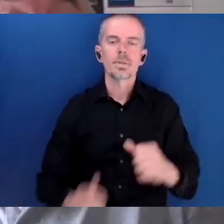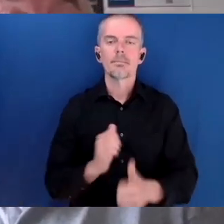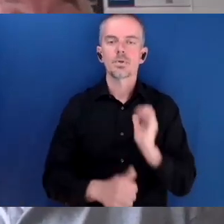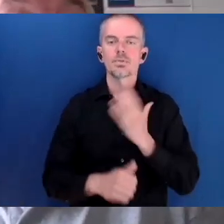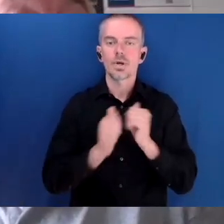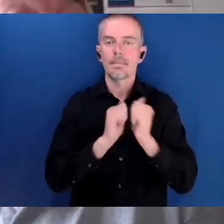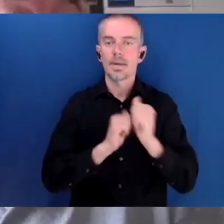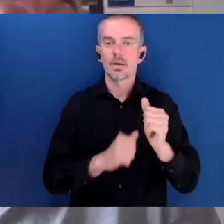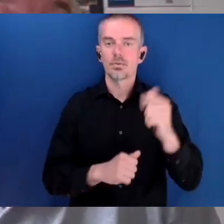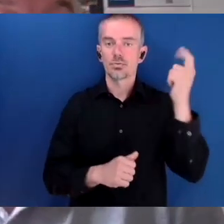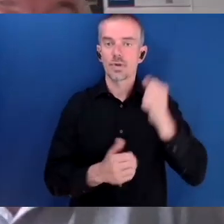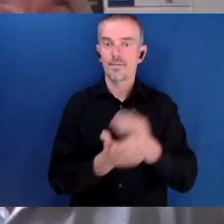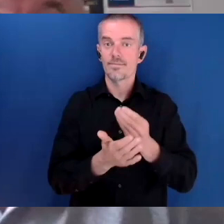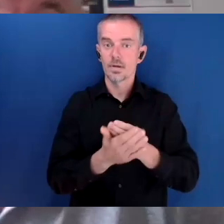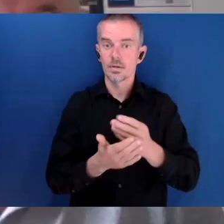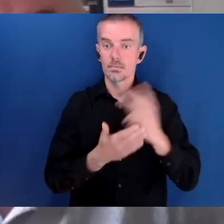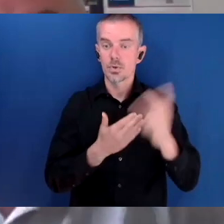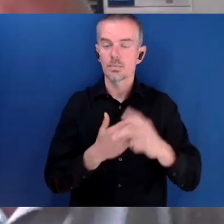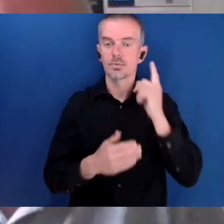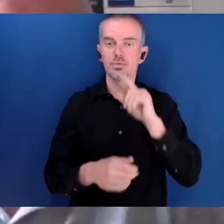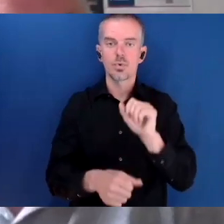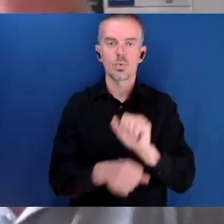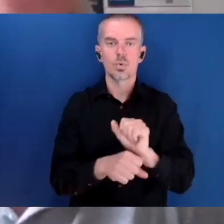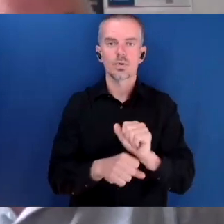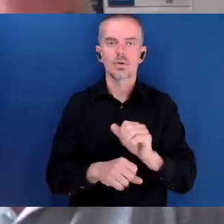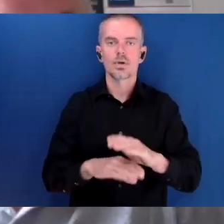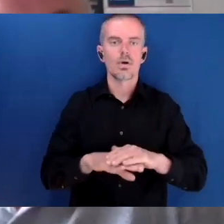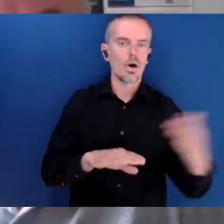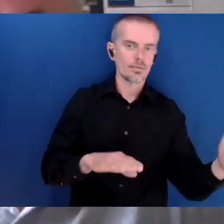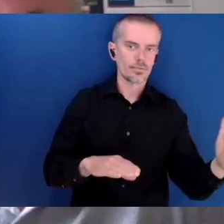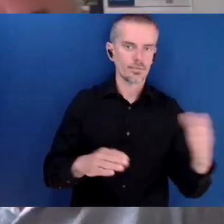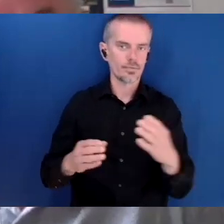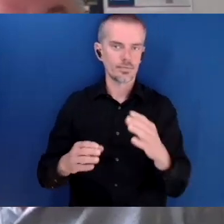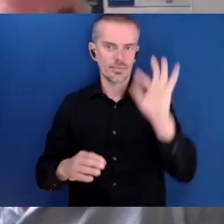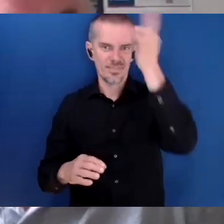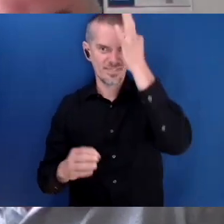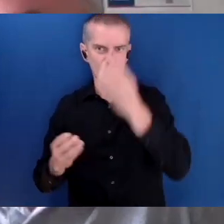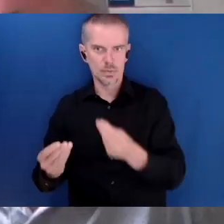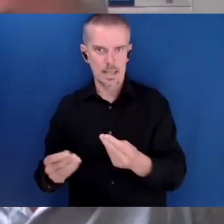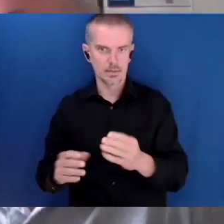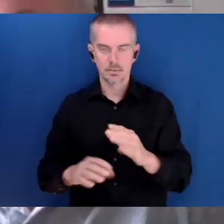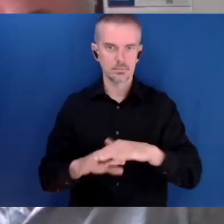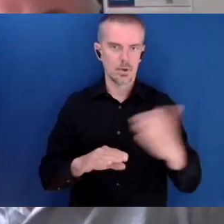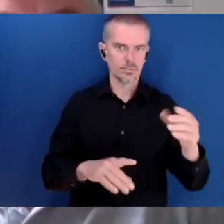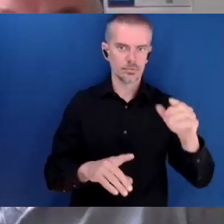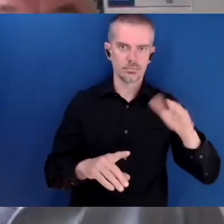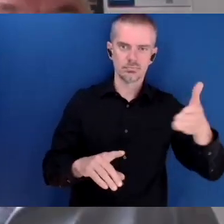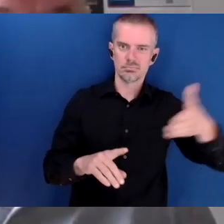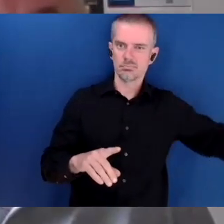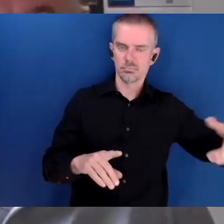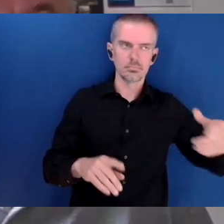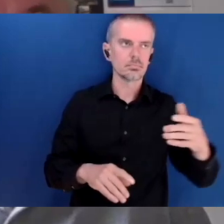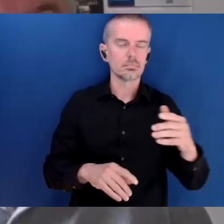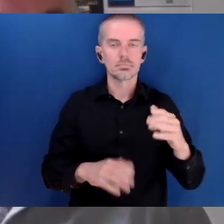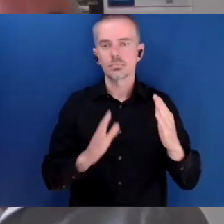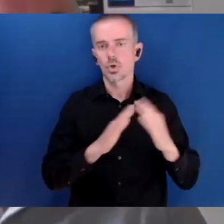actually for work off of the federal lands. And so whether it's urban and community forestry, or we